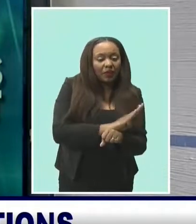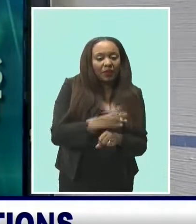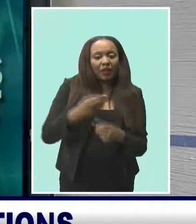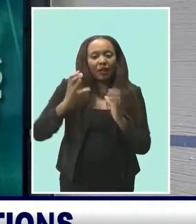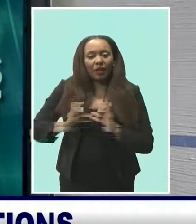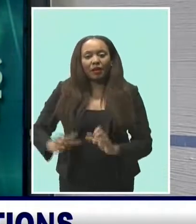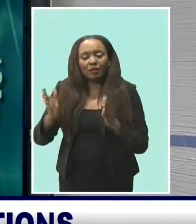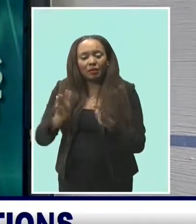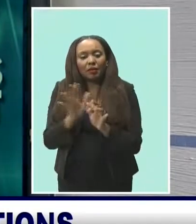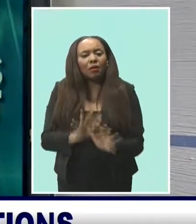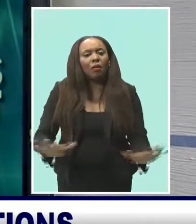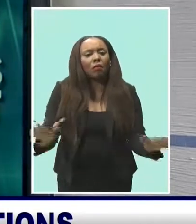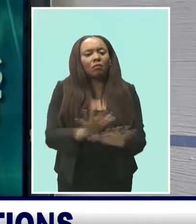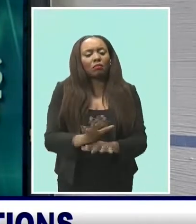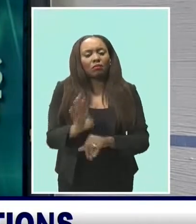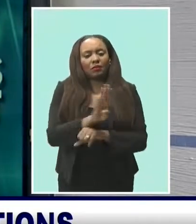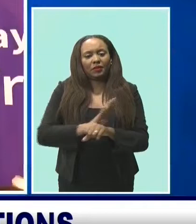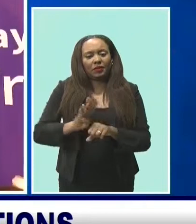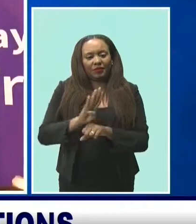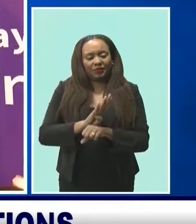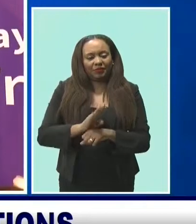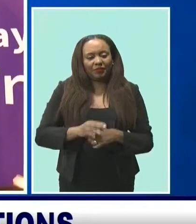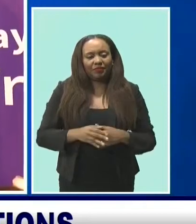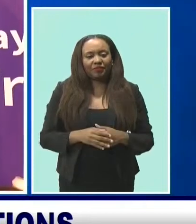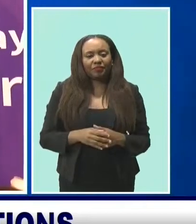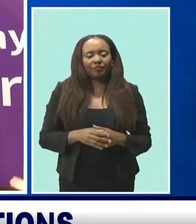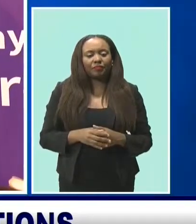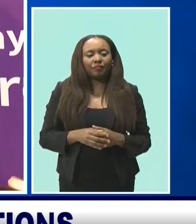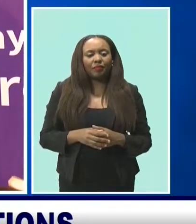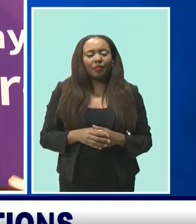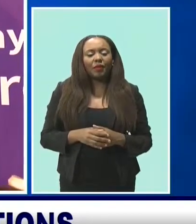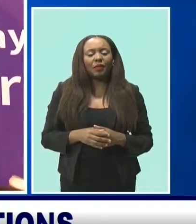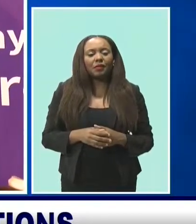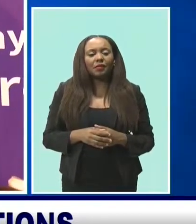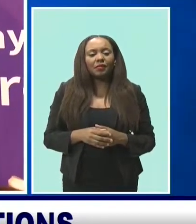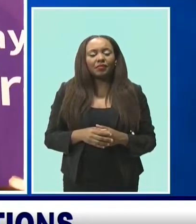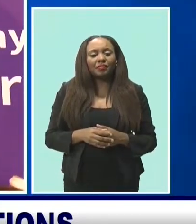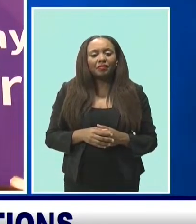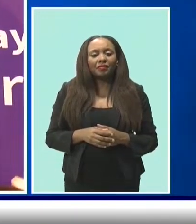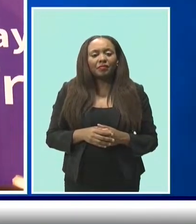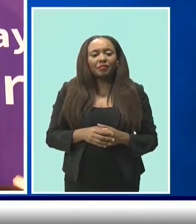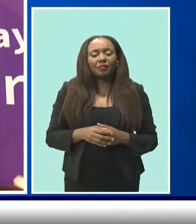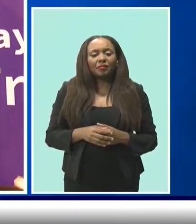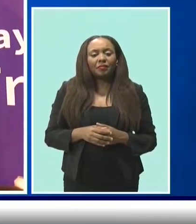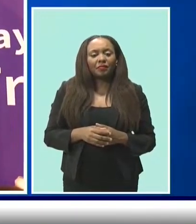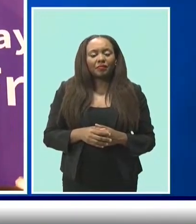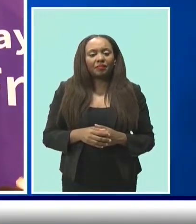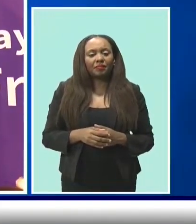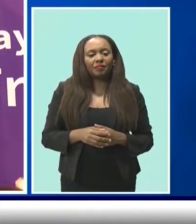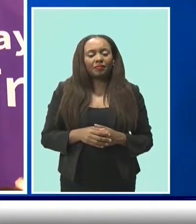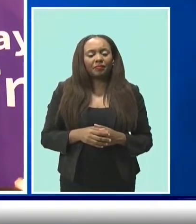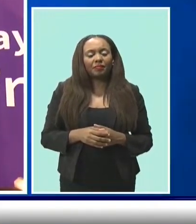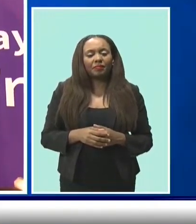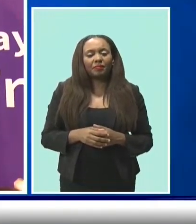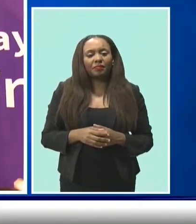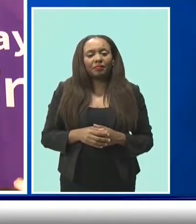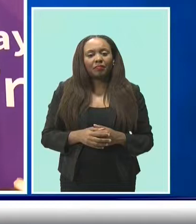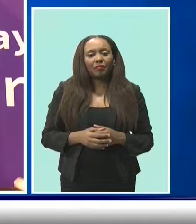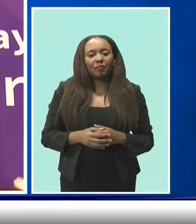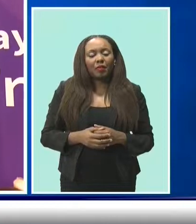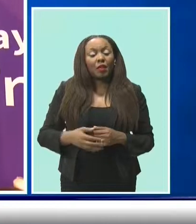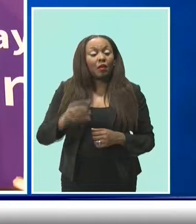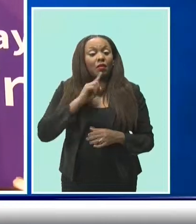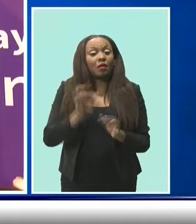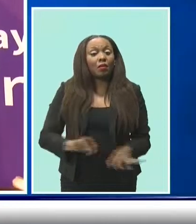customers across the island. It's really important that they see not just the theory in schools of what